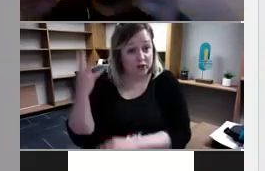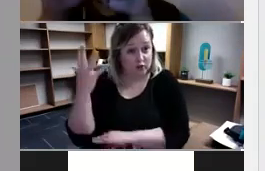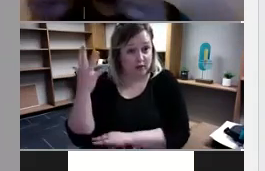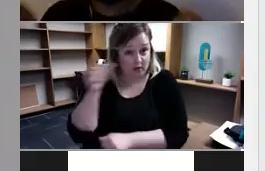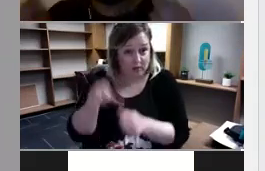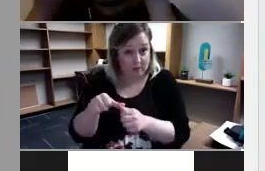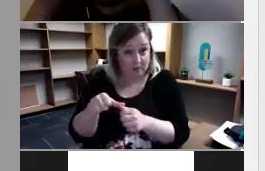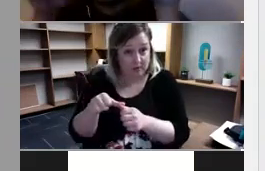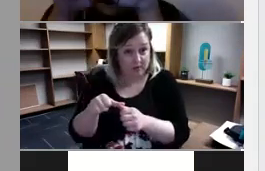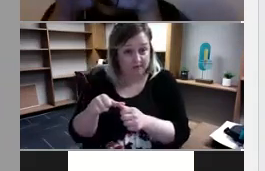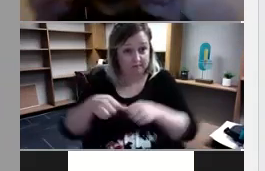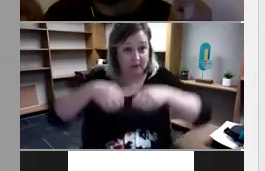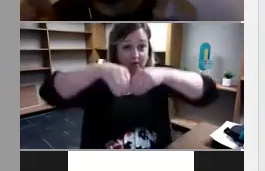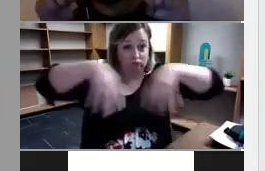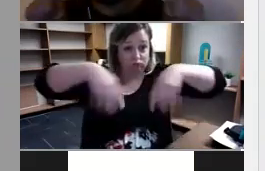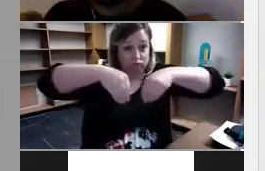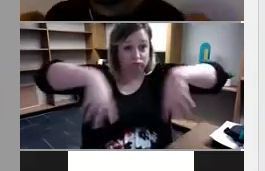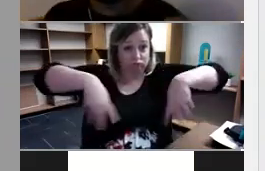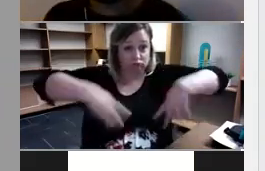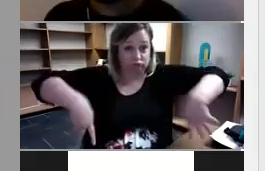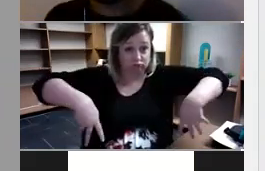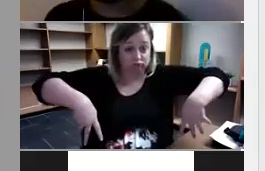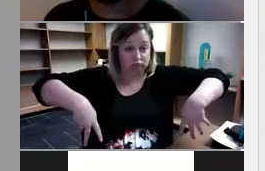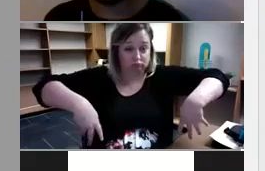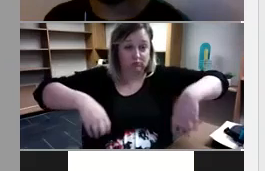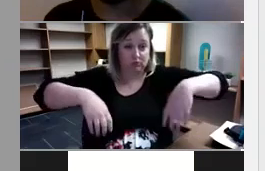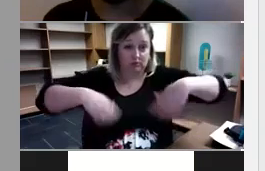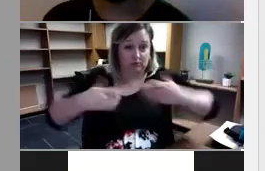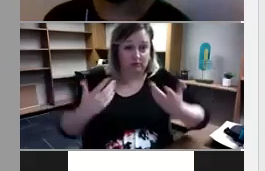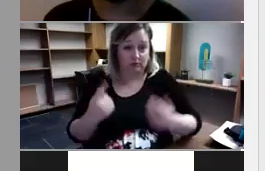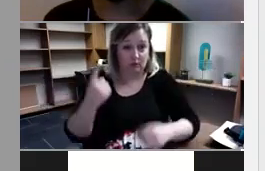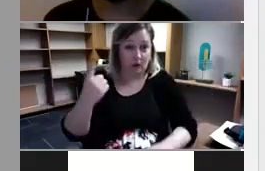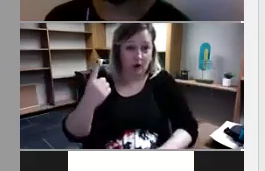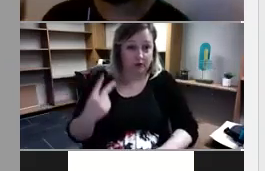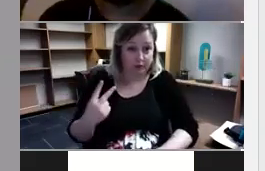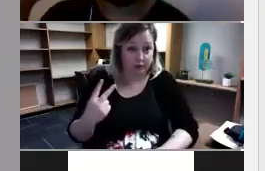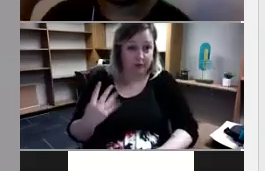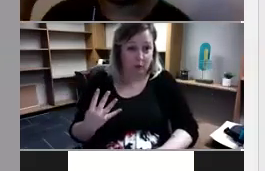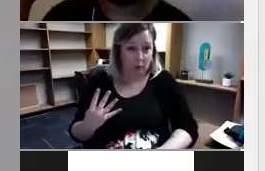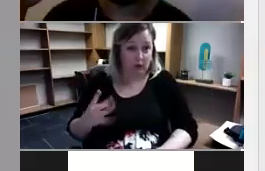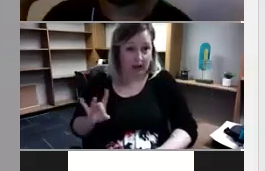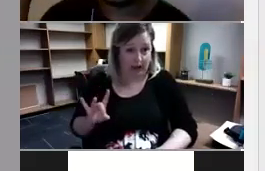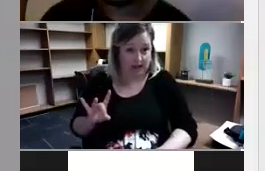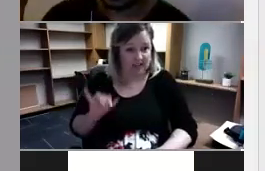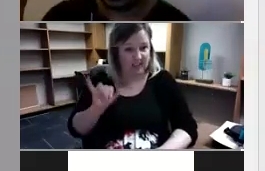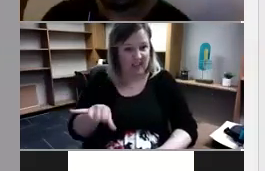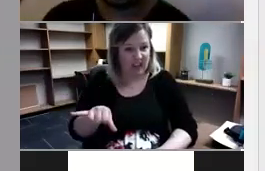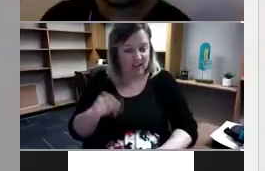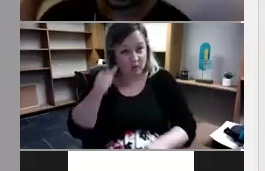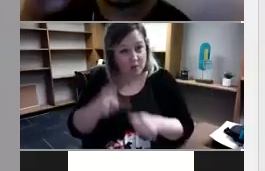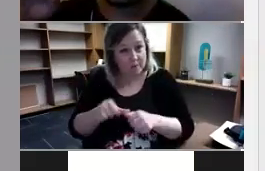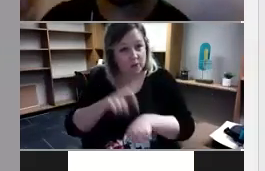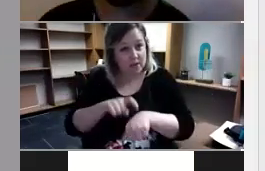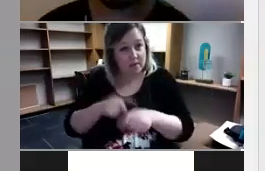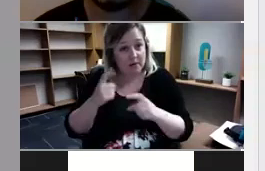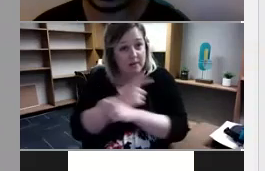the recursion tree where we have 1, we have 2, we have 4, we have 8, and so on. So in that case, our time complexity was theta of n.